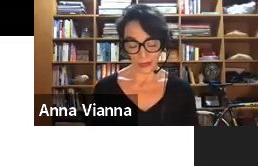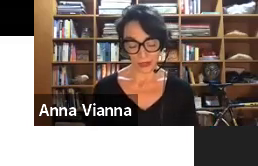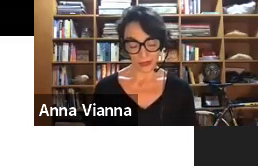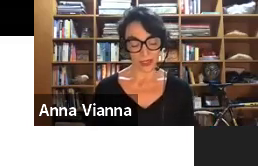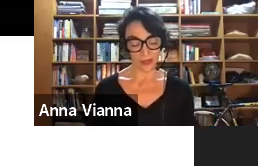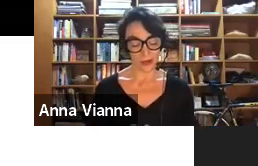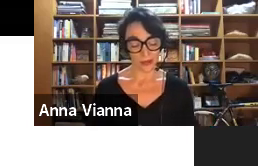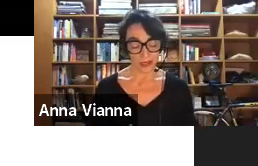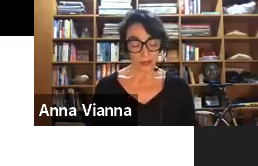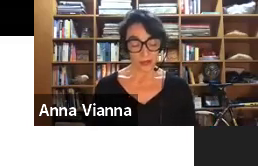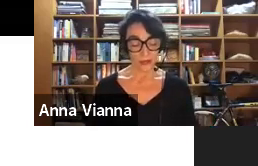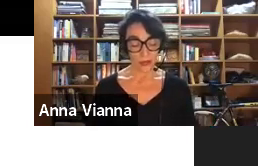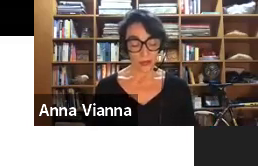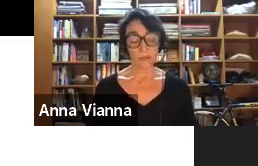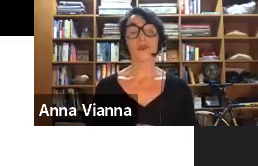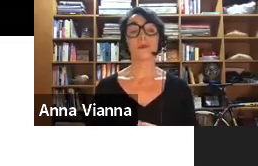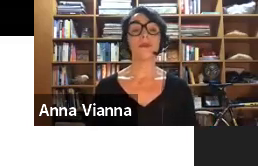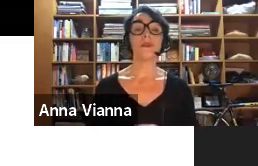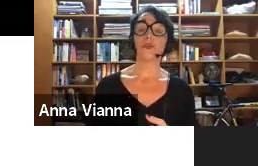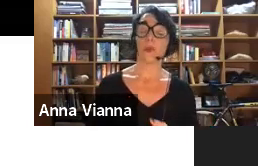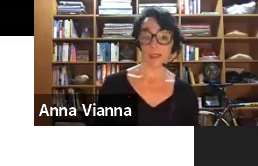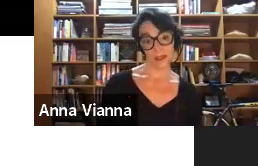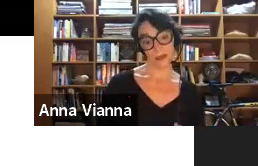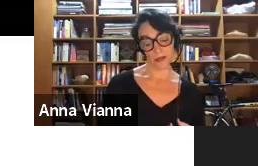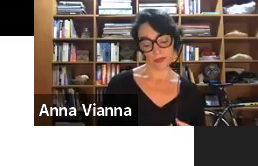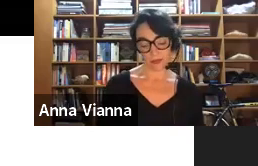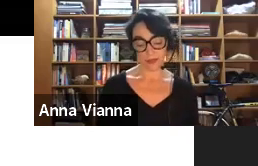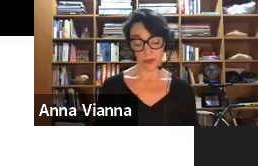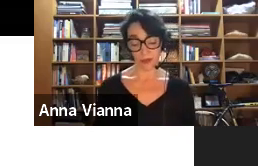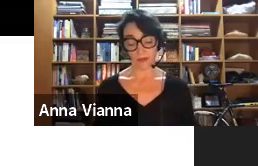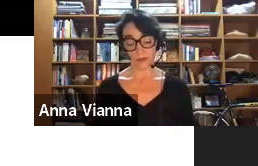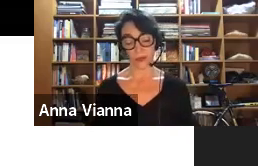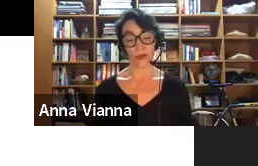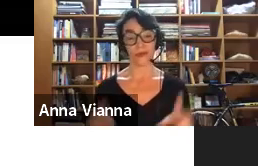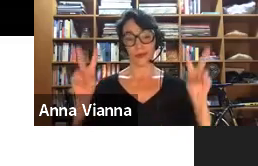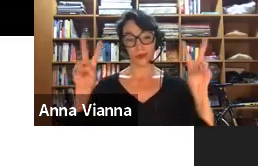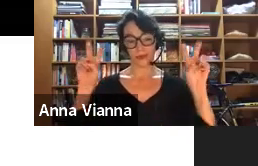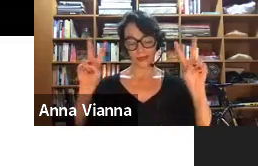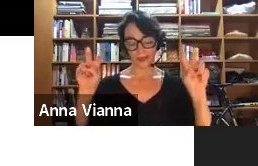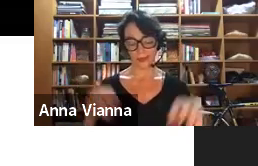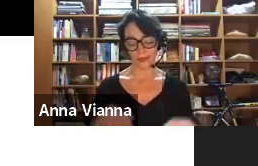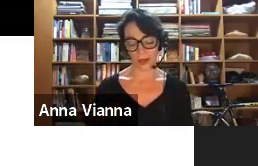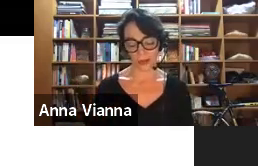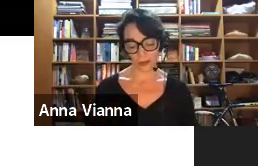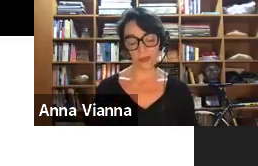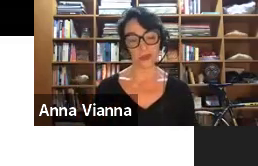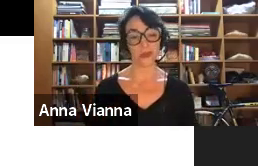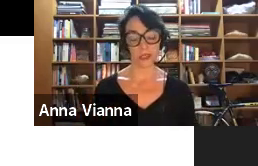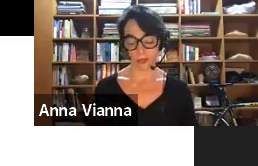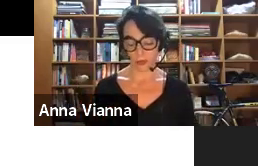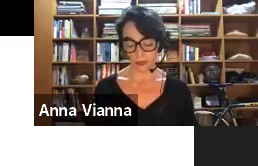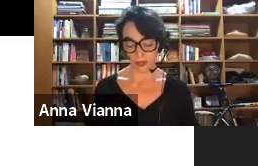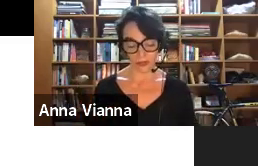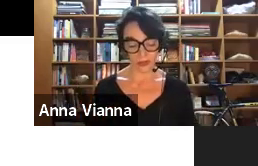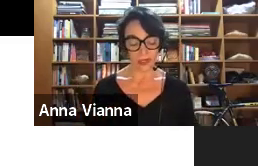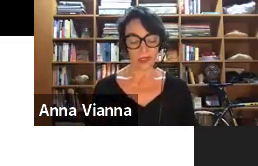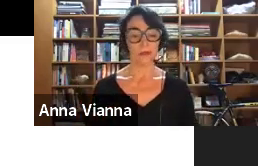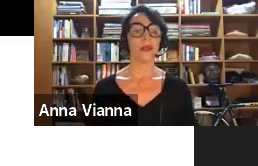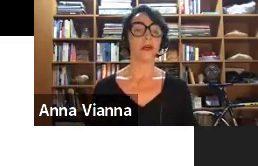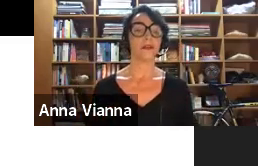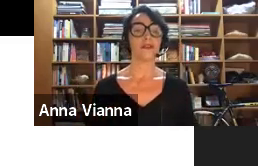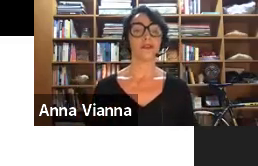and to hear me talking about. So for more than 20 years, the so-called voice of the Oscar ceremony in